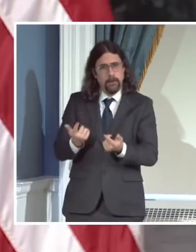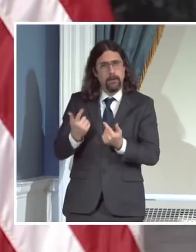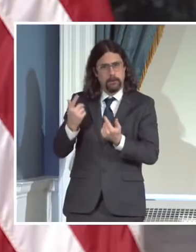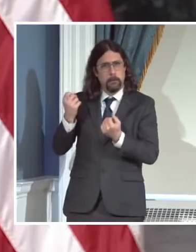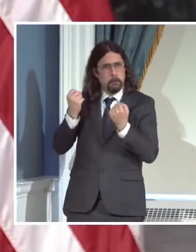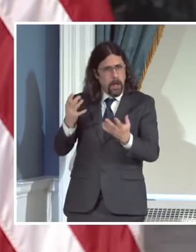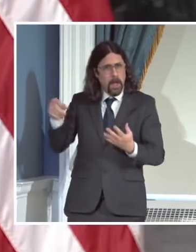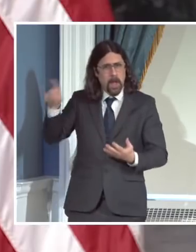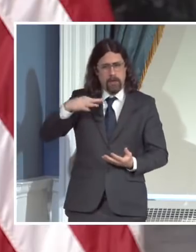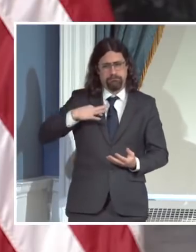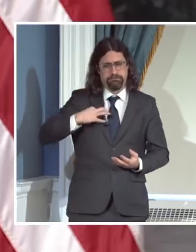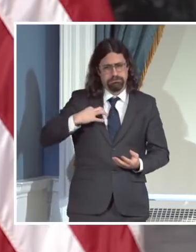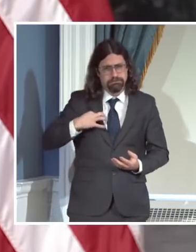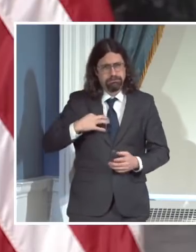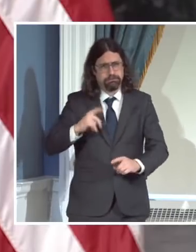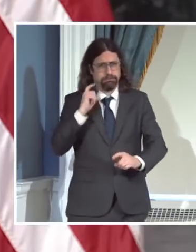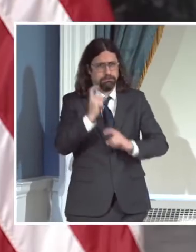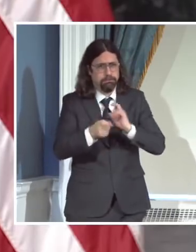just to summarize.